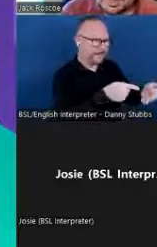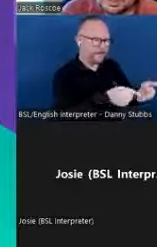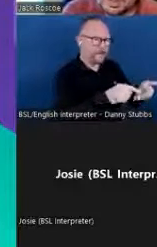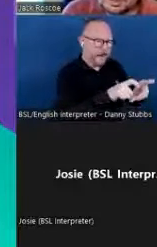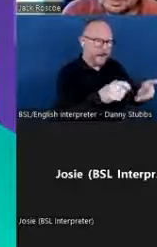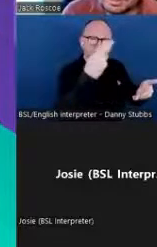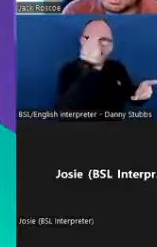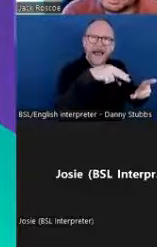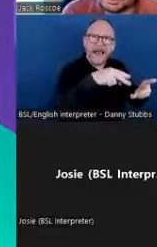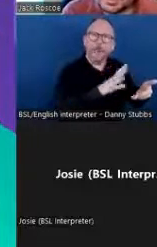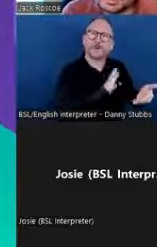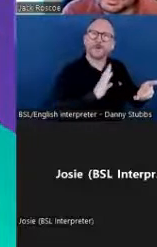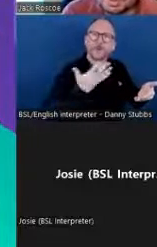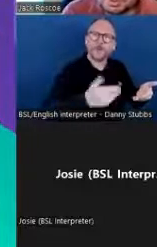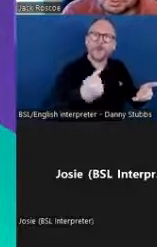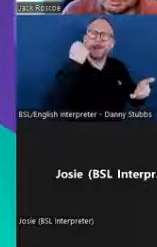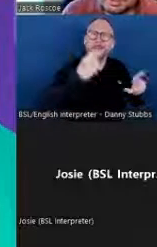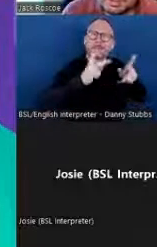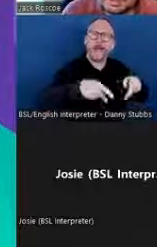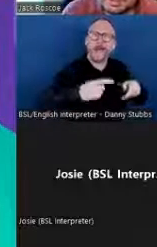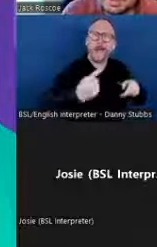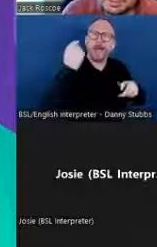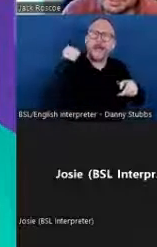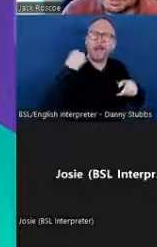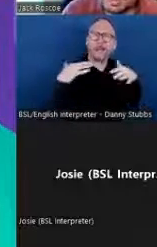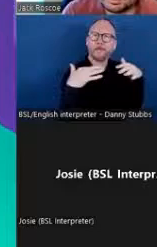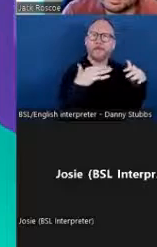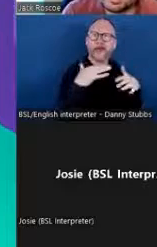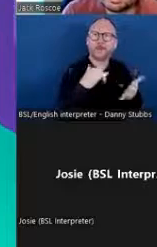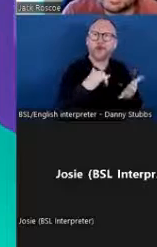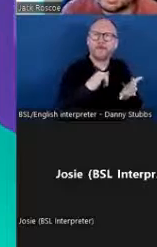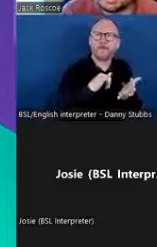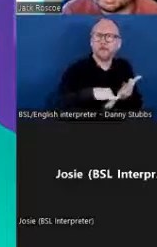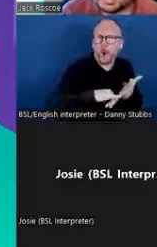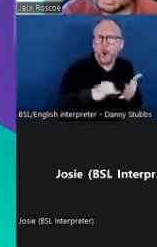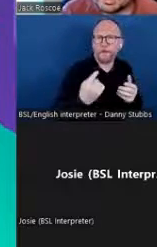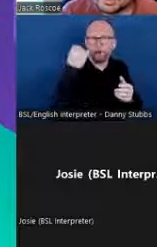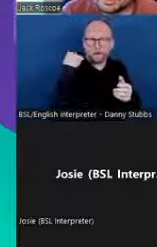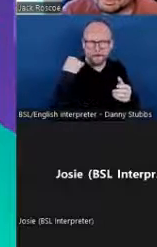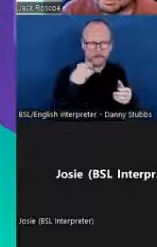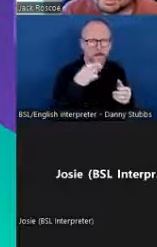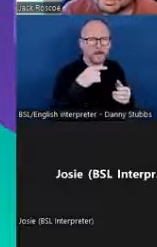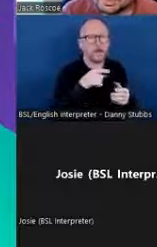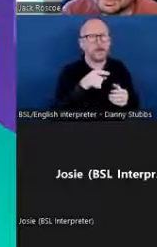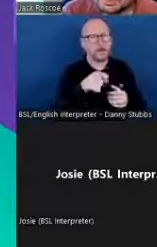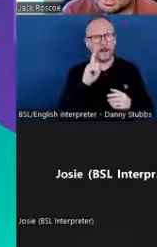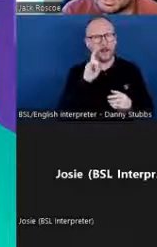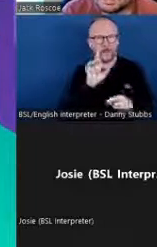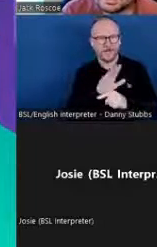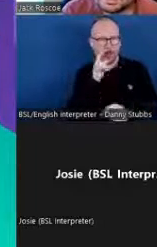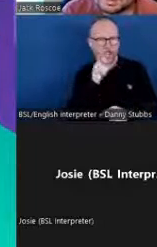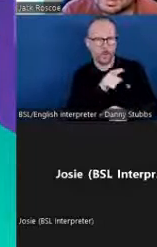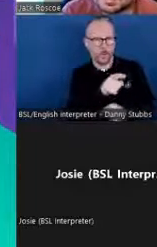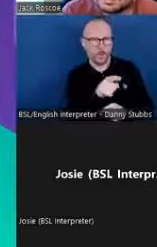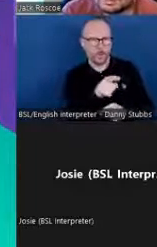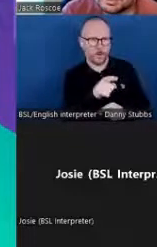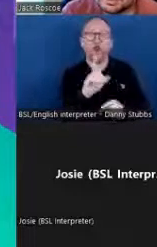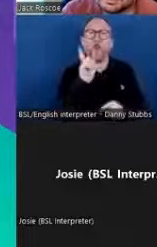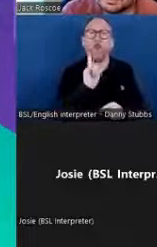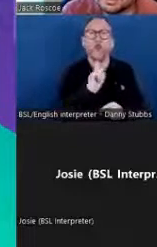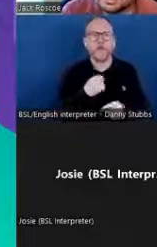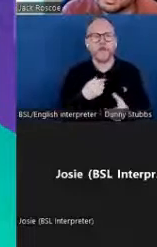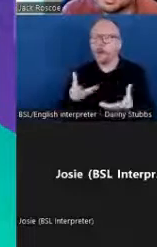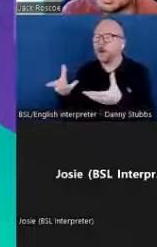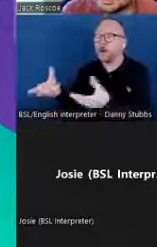So there's no sound on the video, but there's a moment where a lady isn't sure what's happening, gets handed one of those cards with a name and a date of death